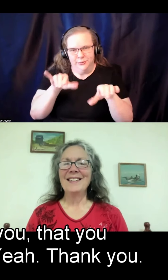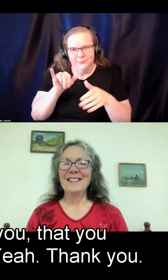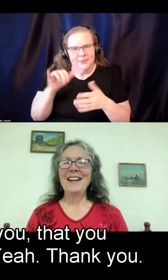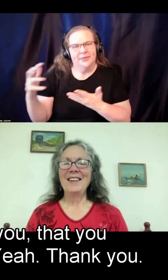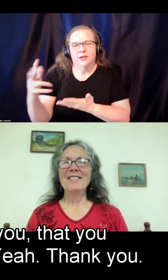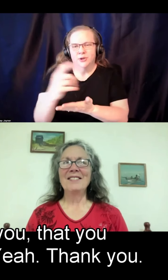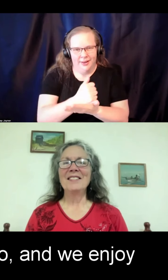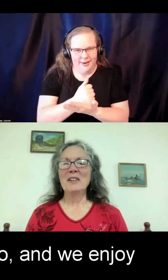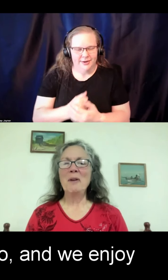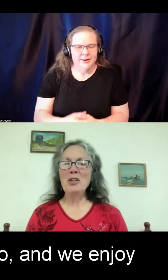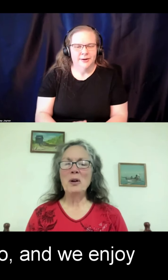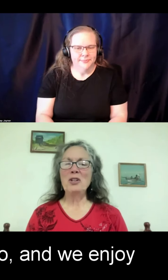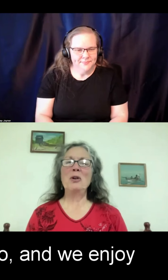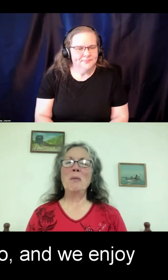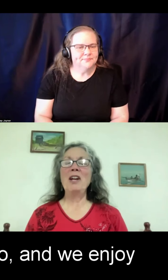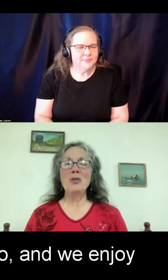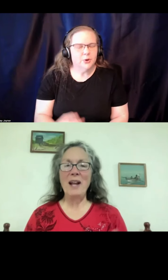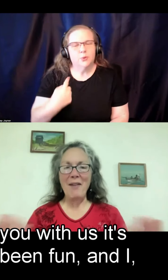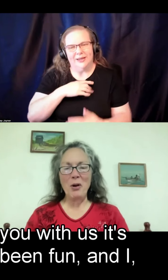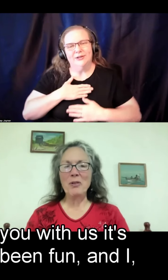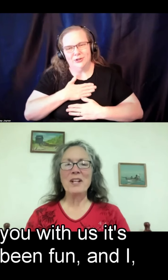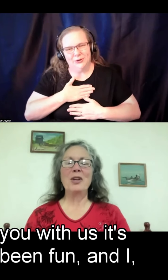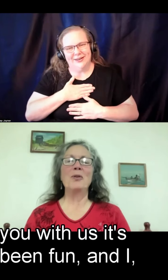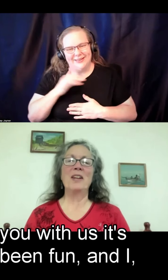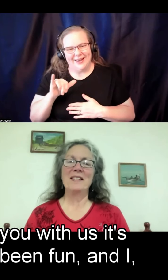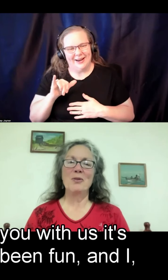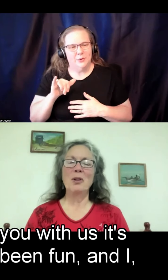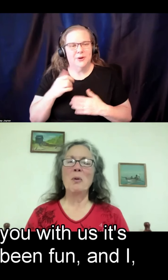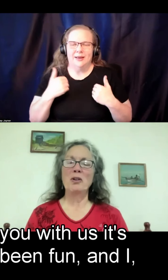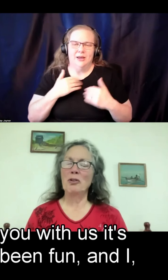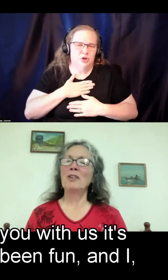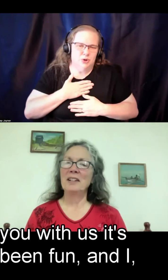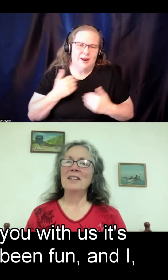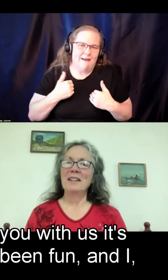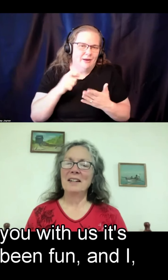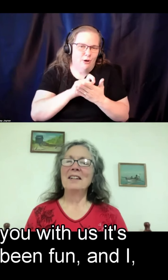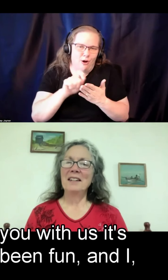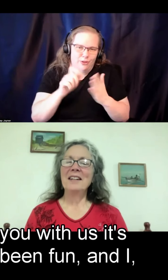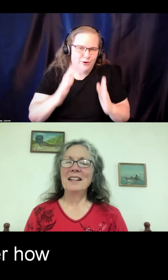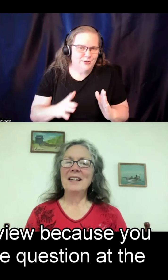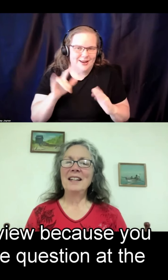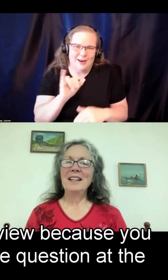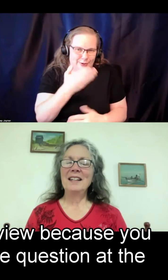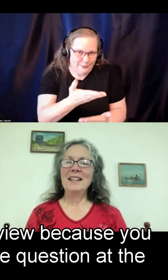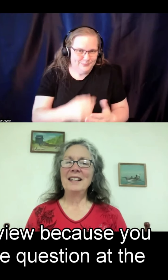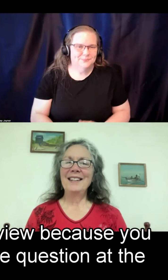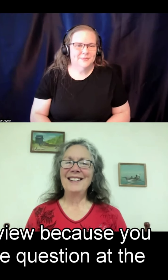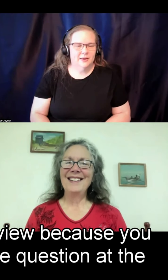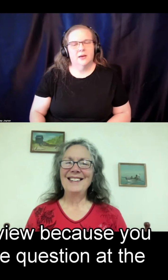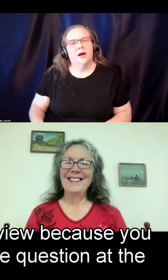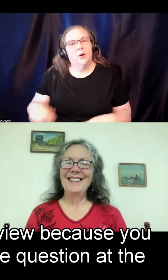collected. it. Yeah, Thank you. Yeah. we enjoy it too. And we enjoy having authors like you with us. It's really Oh, wonderful. it's been fun. And I remember how much I loved